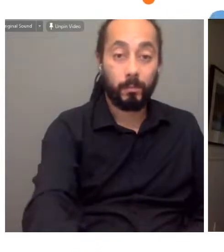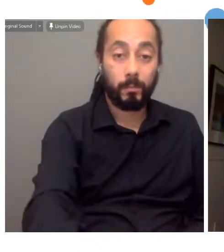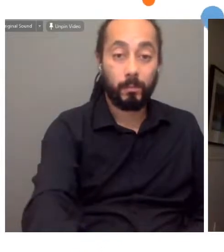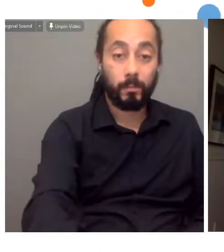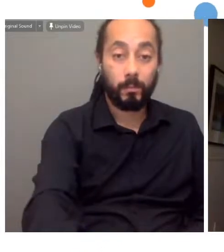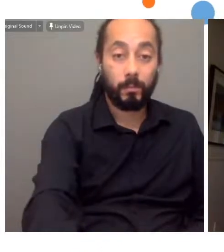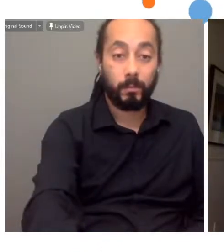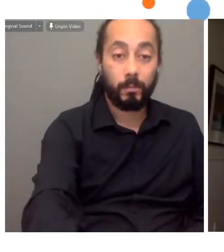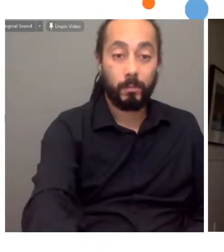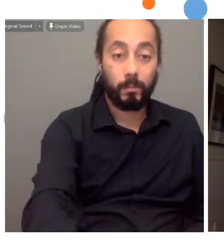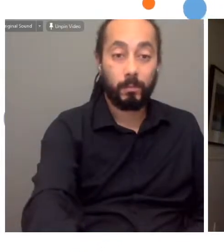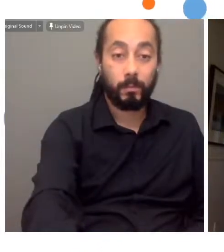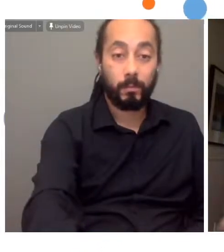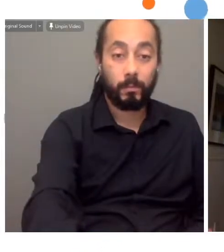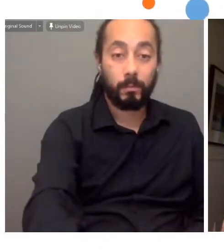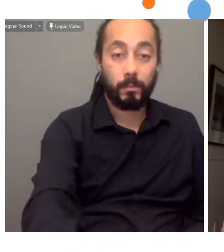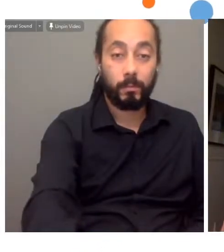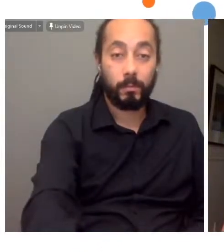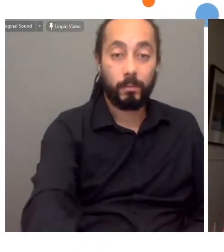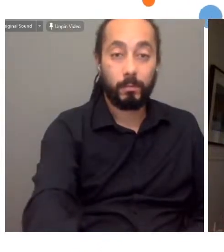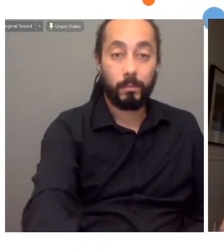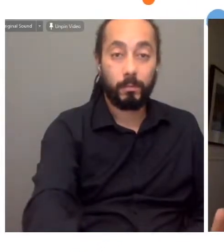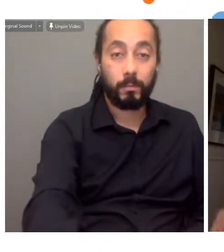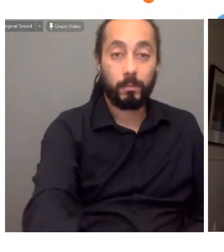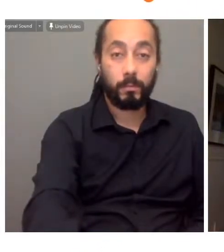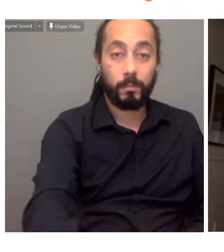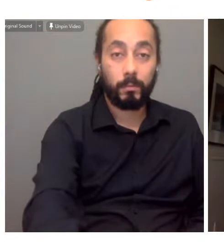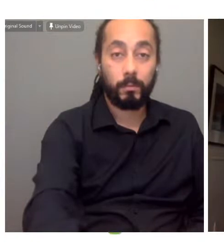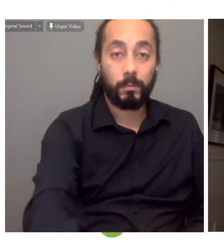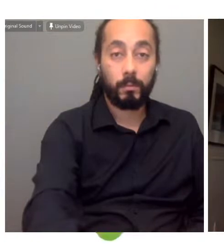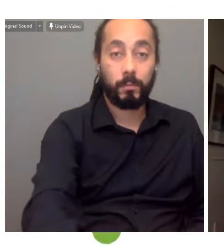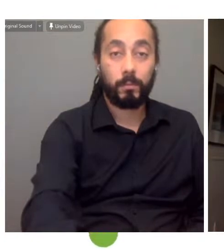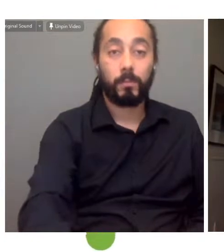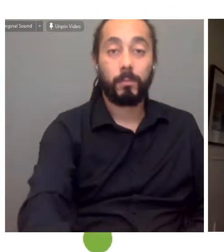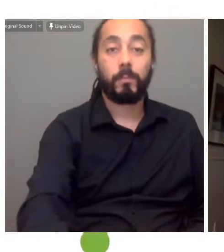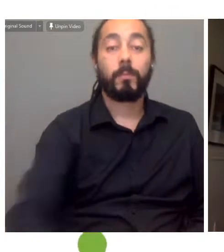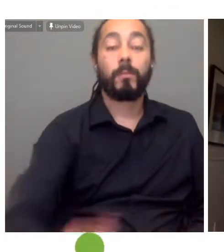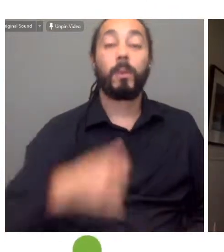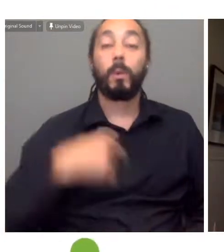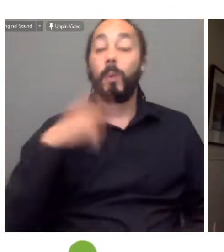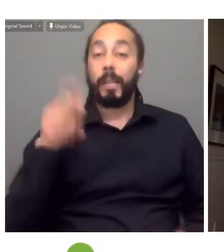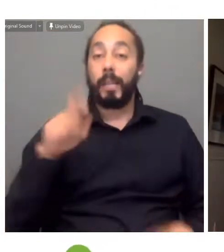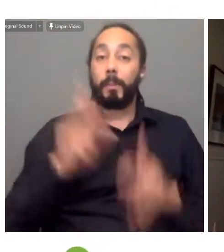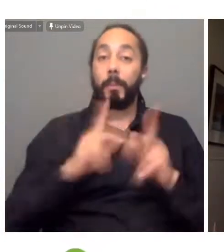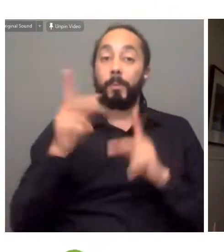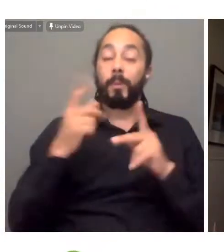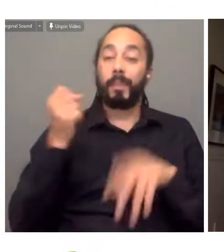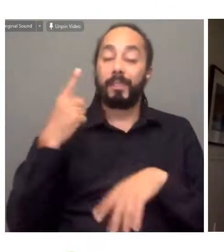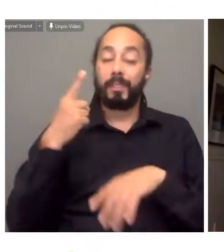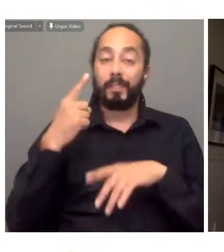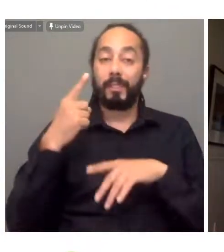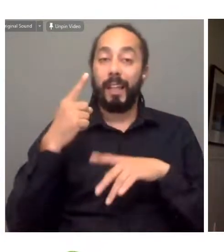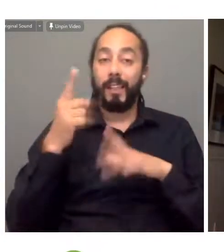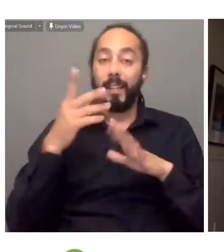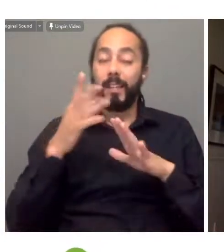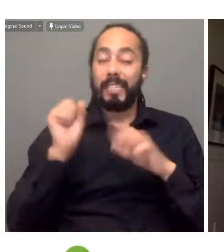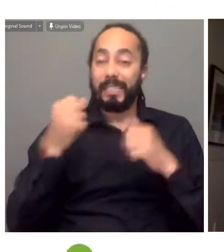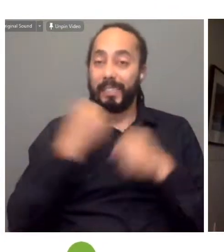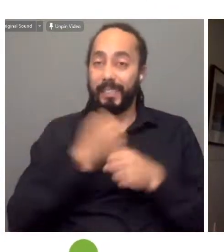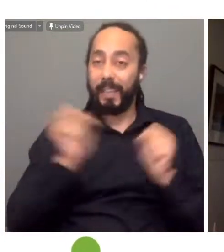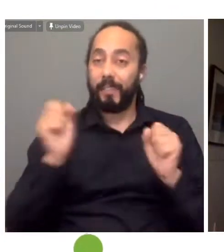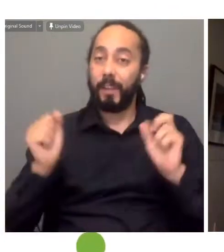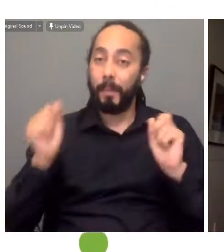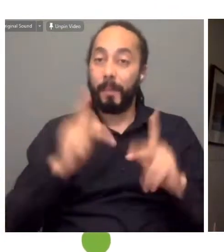safe to come back, and also to remind them that, you know, binging on Netflix was really fun, but